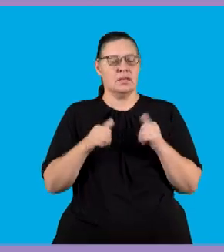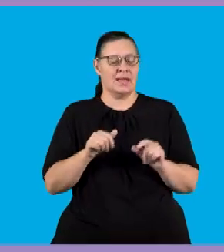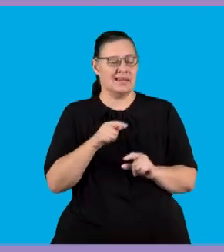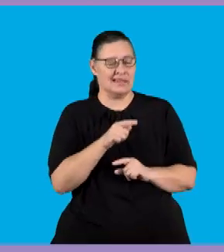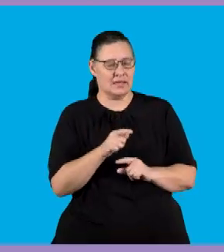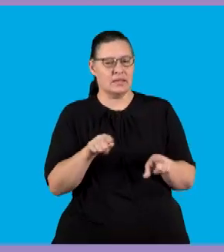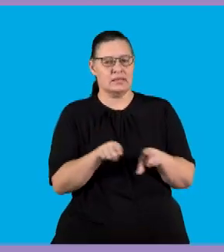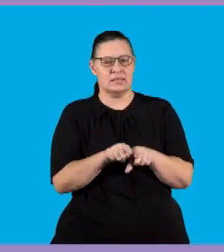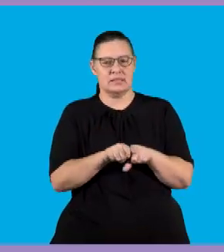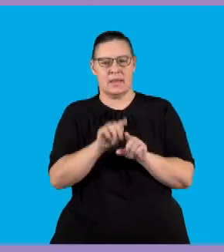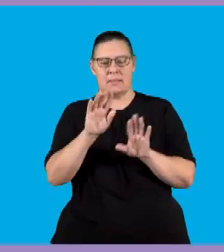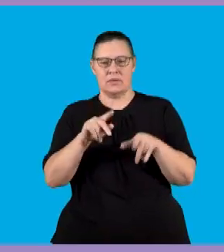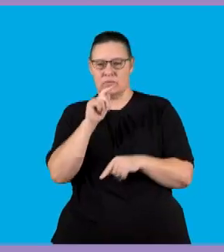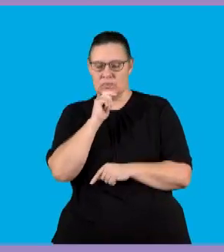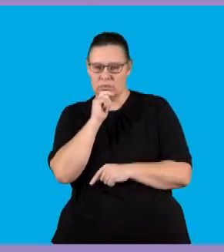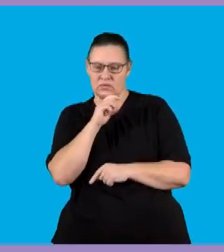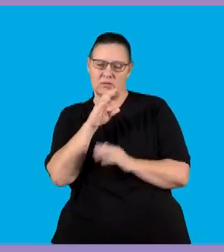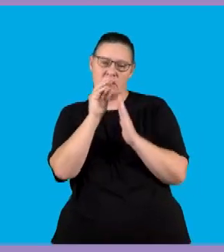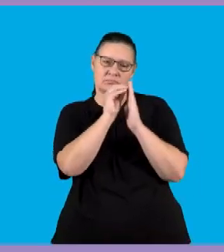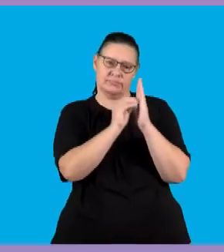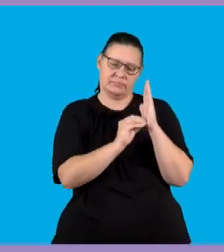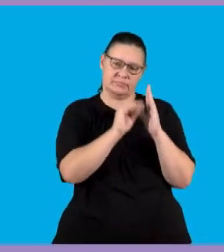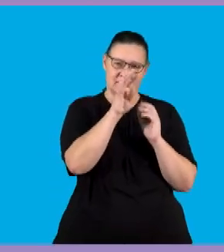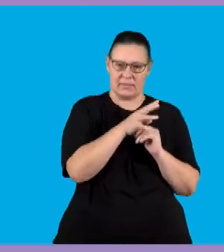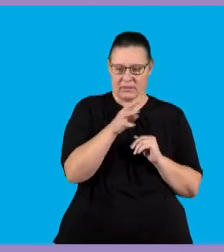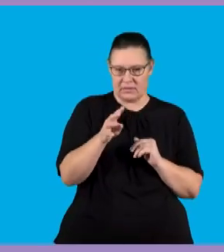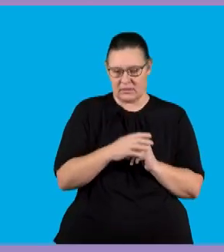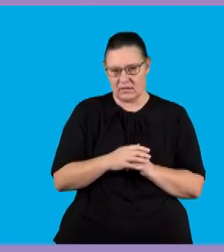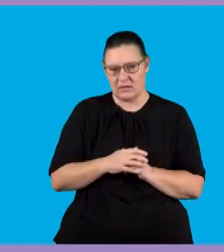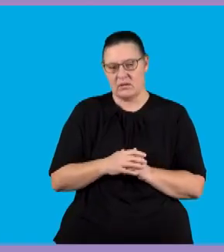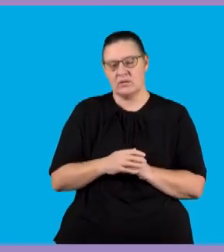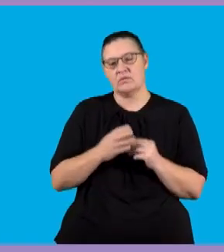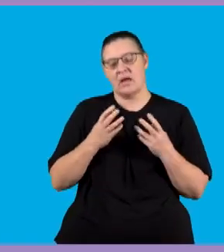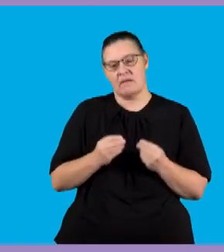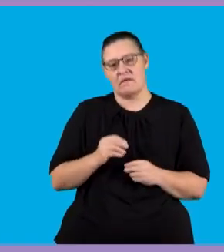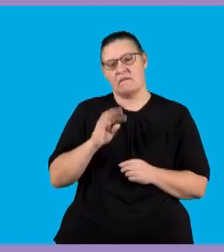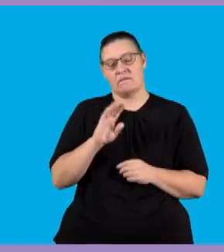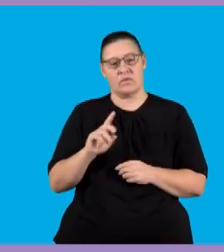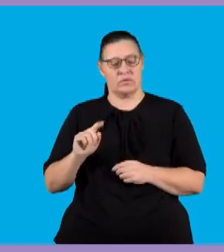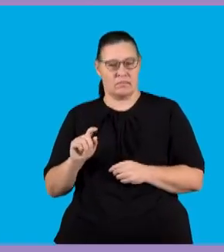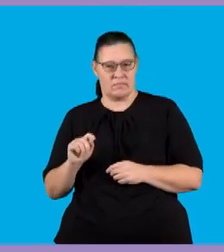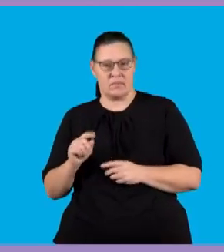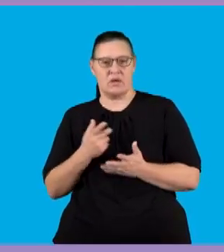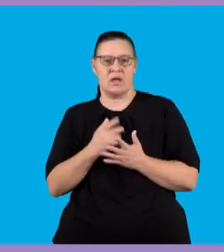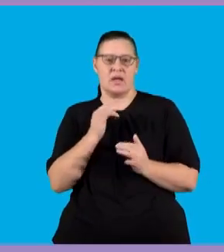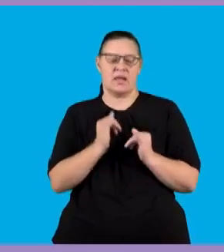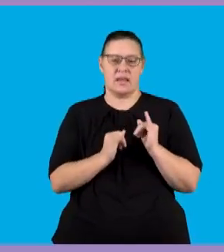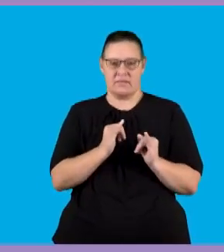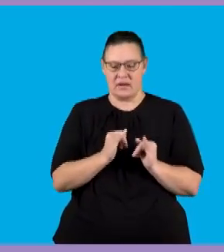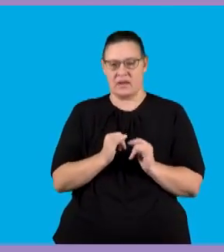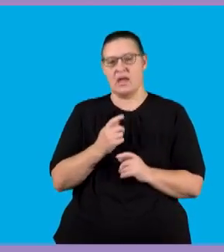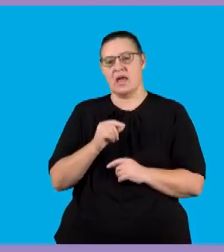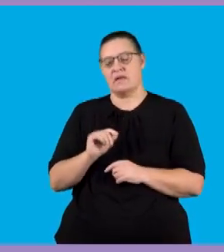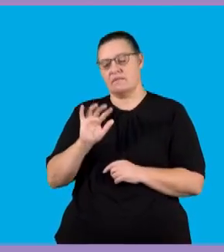Then we are going to use the same pattern to now fill in the table. So already we have found the fourth term, which